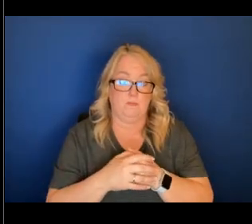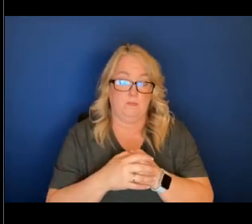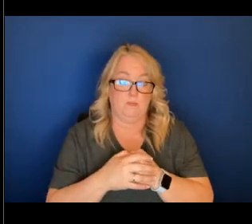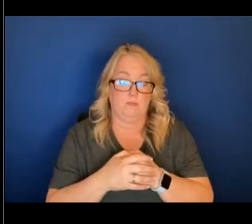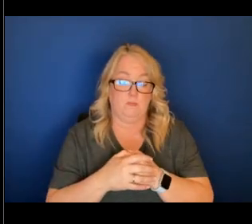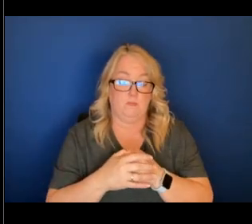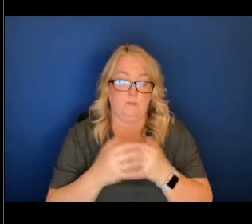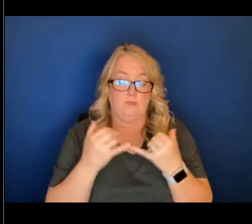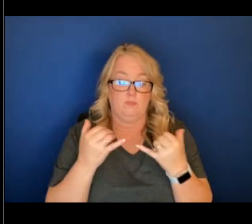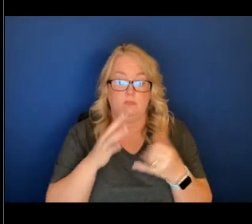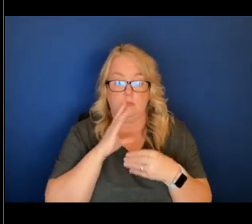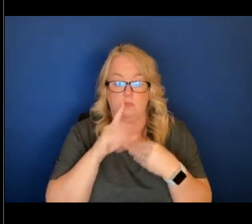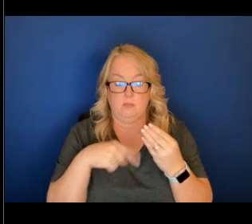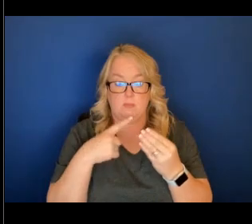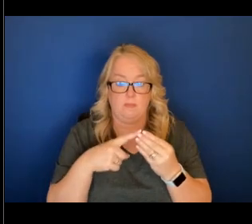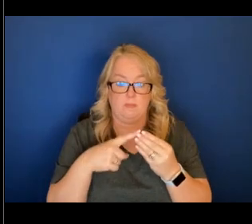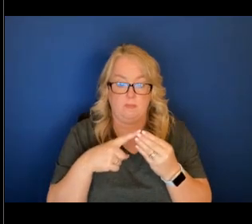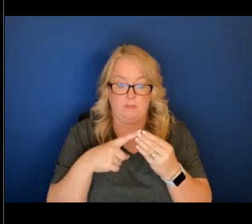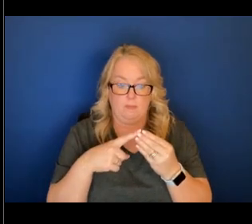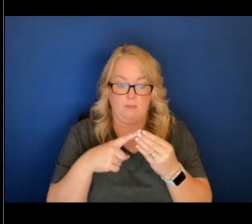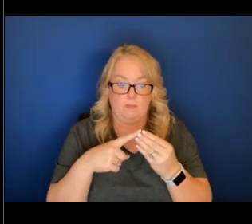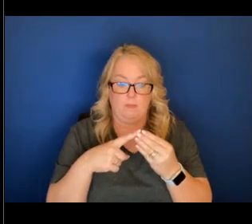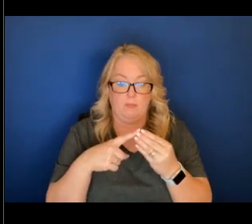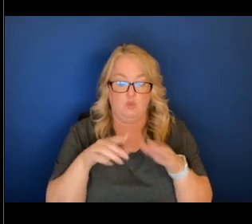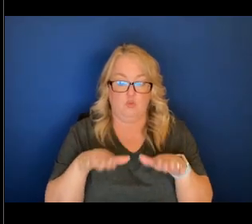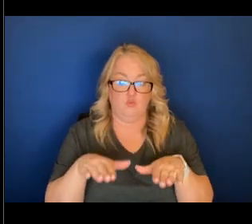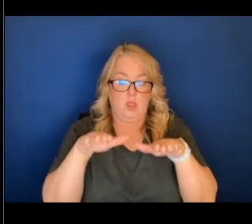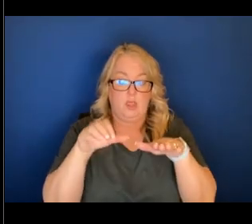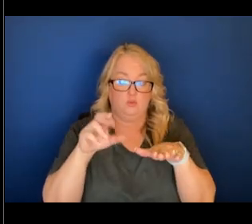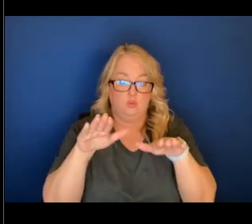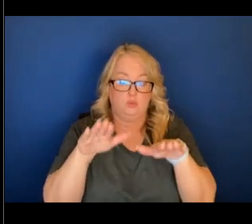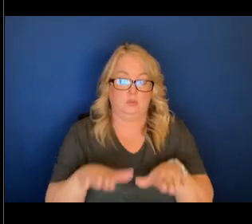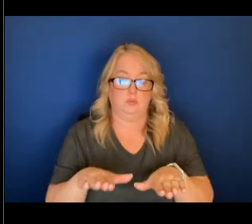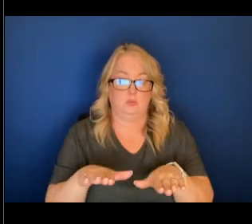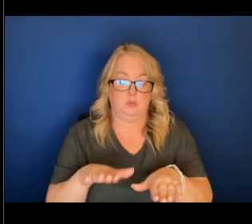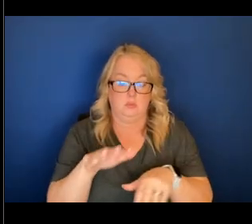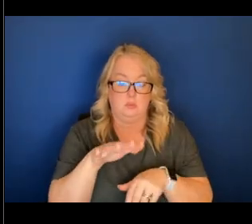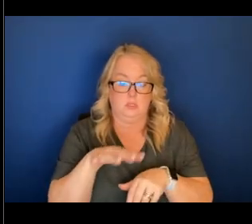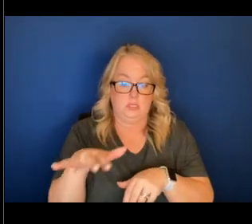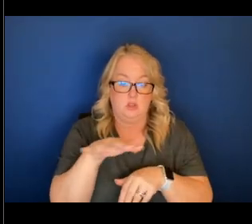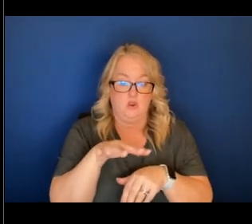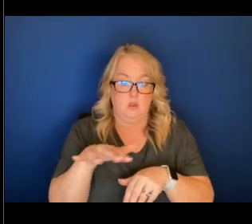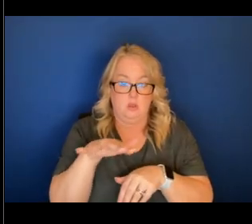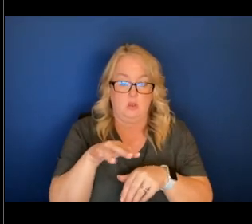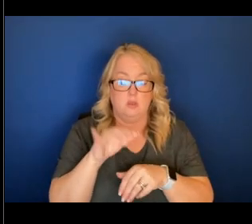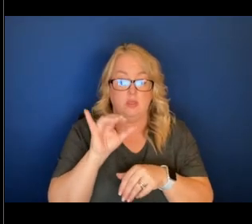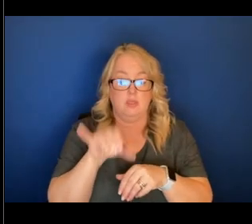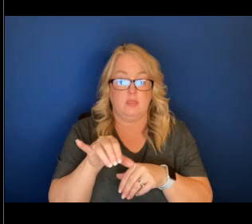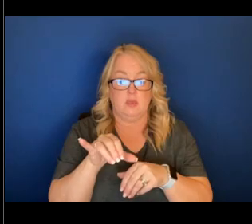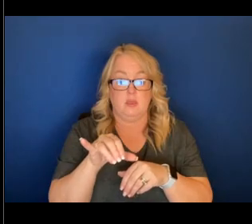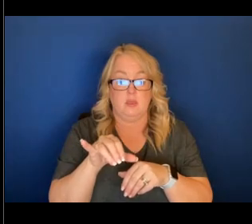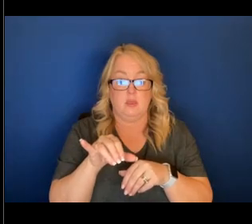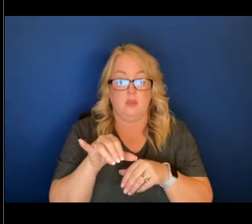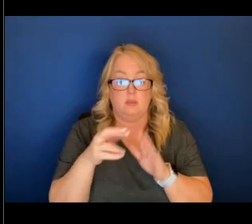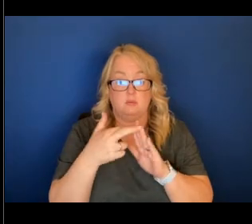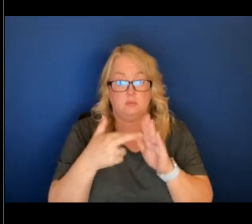Now let's talk about raised and sunken areas. The guidelines